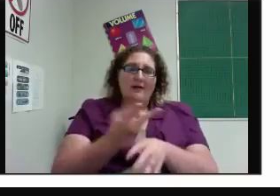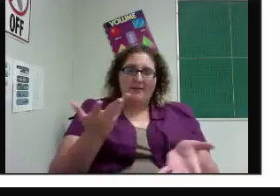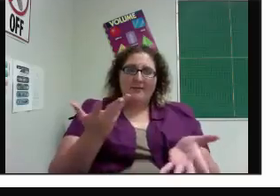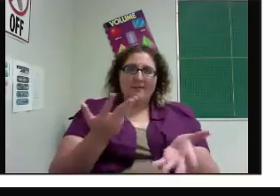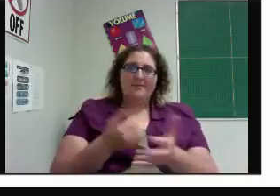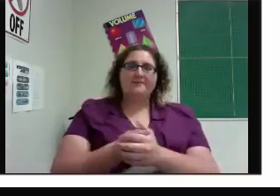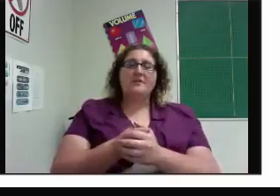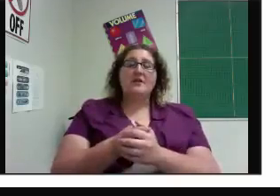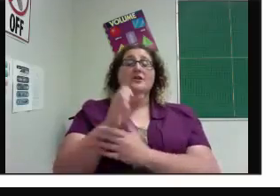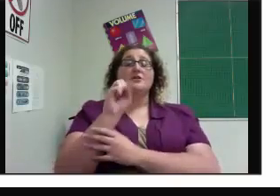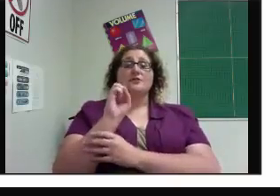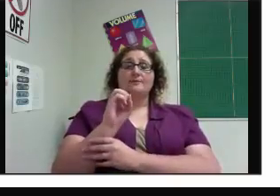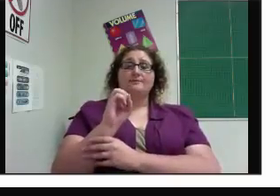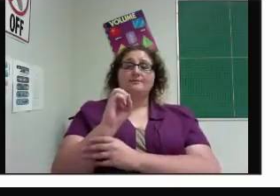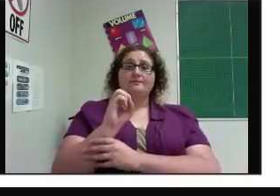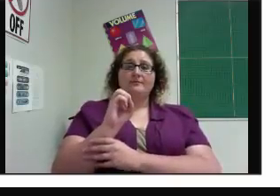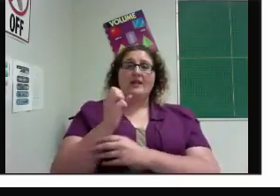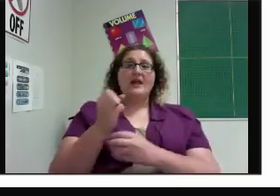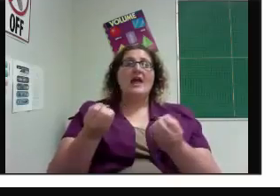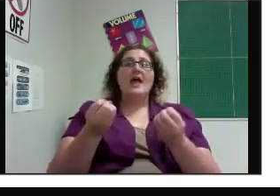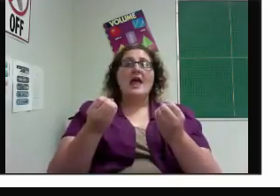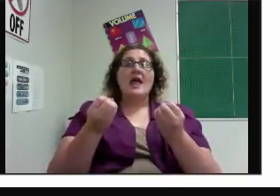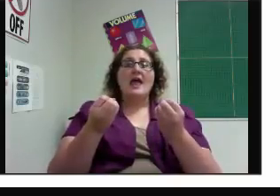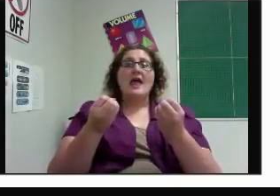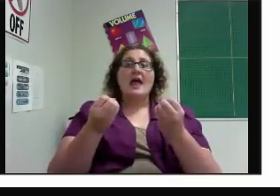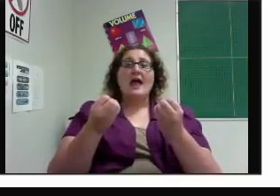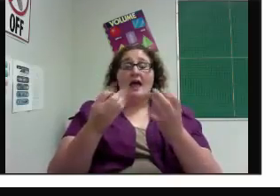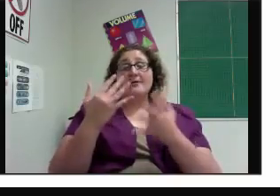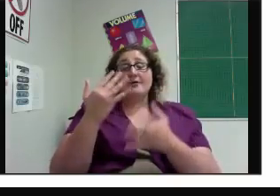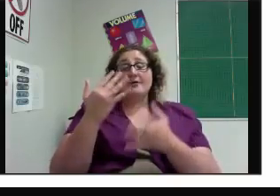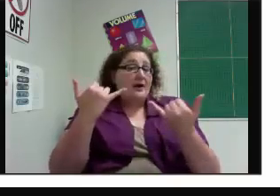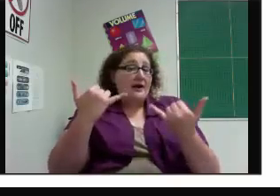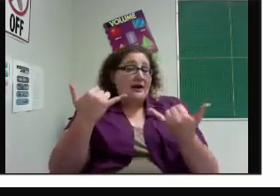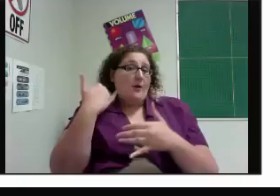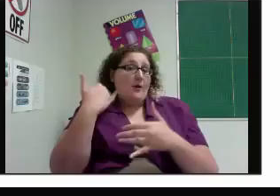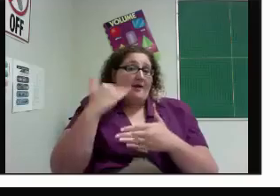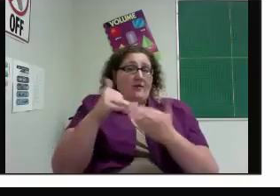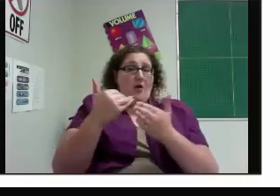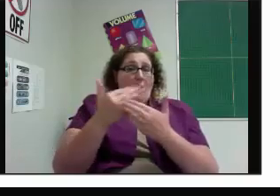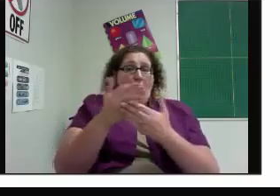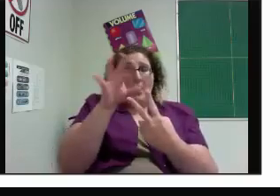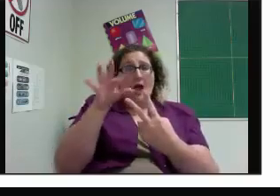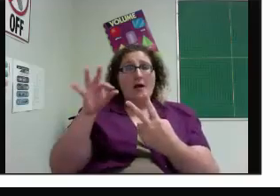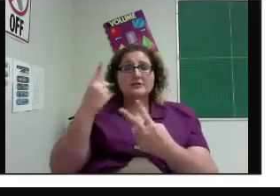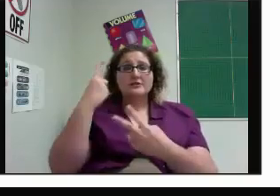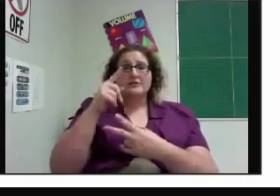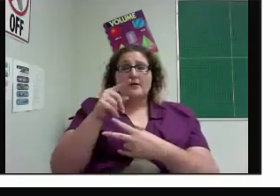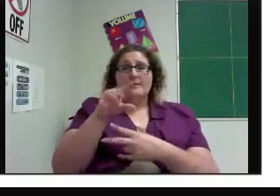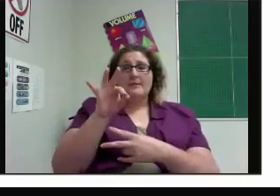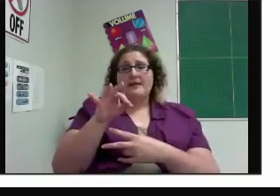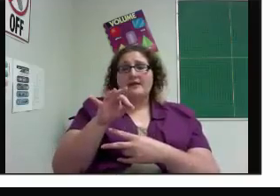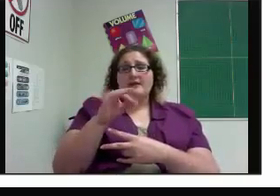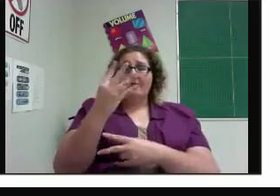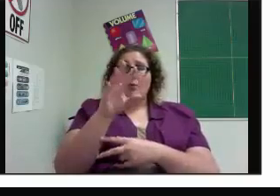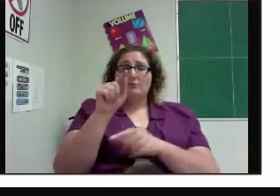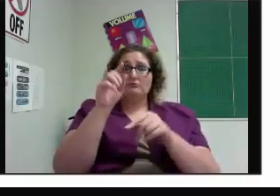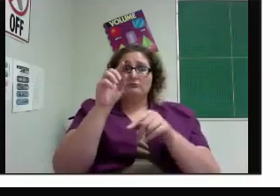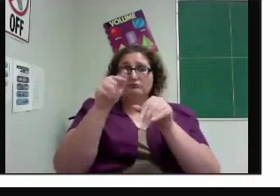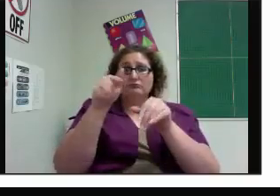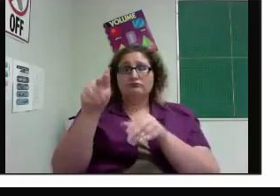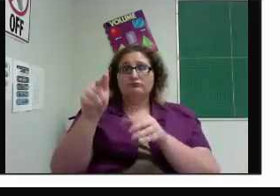so how many of those, so right now I know I have all the options of choosing 4 points at random from those 5. How many of those